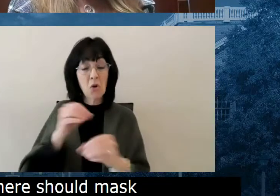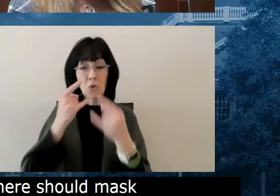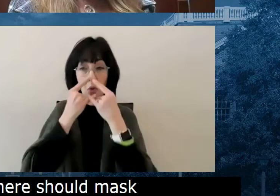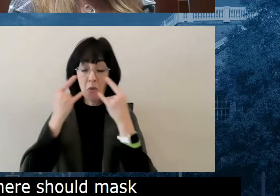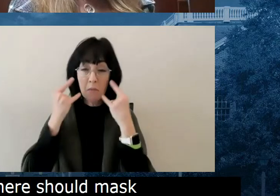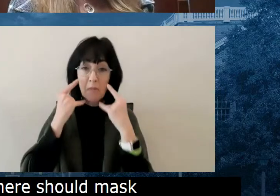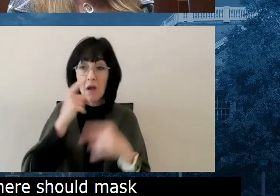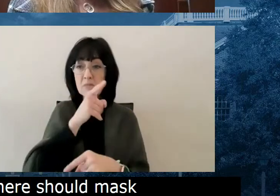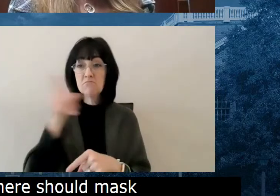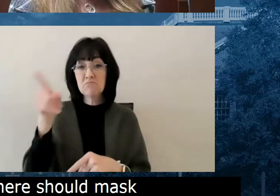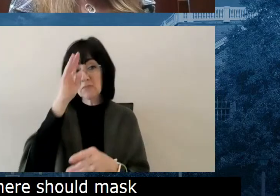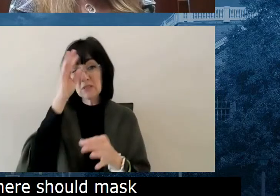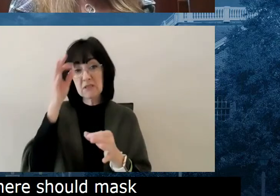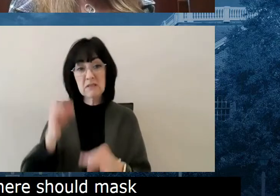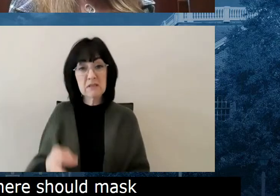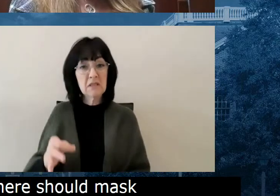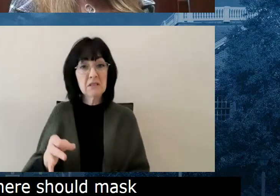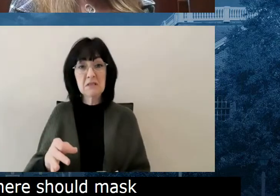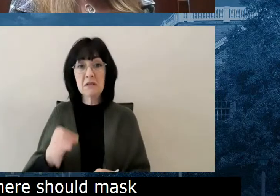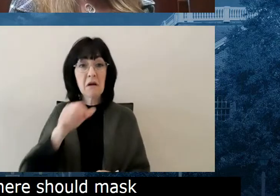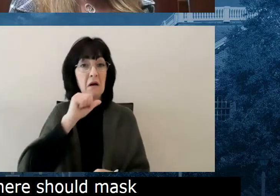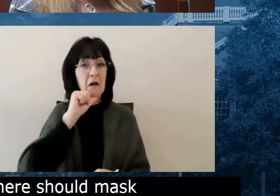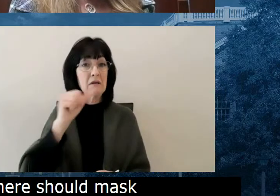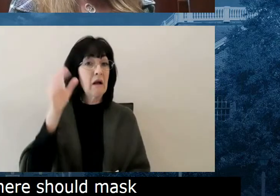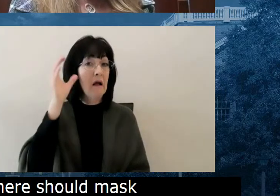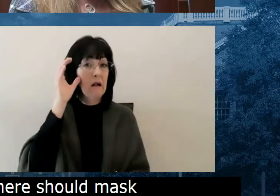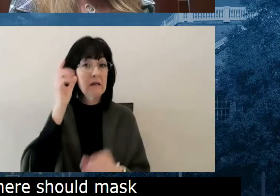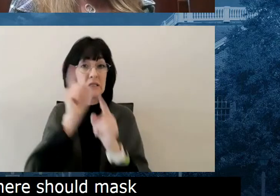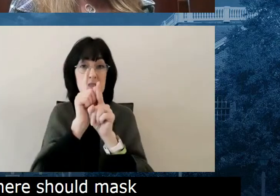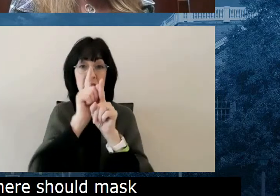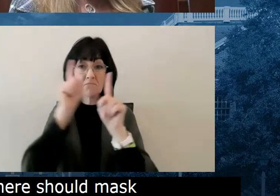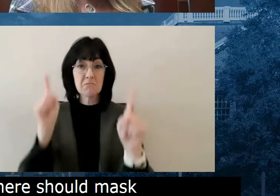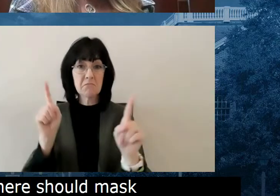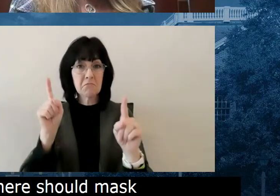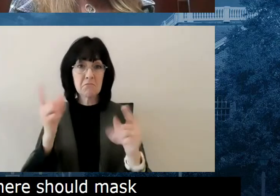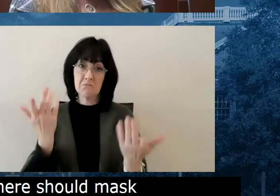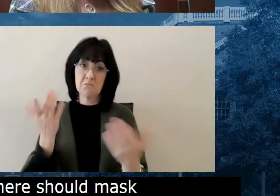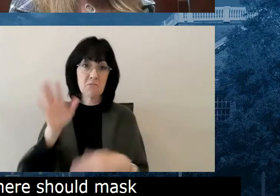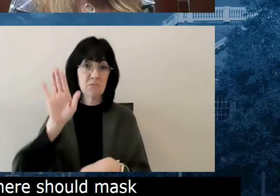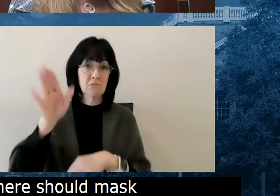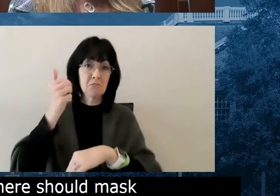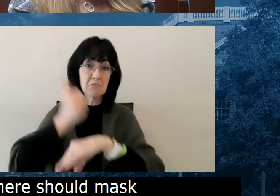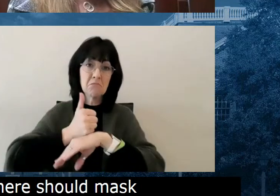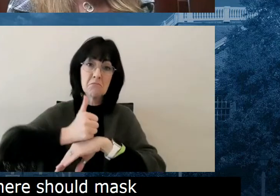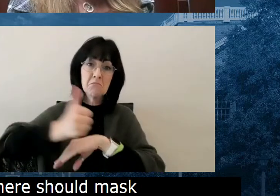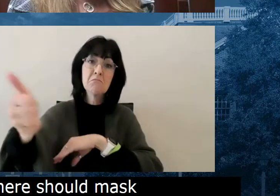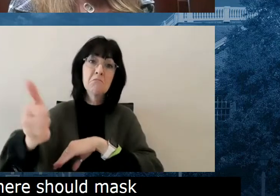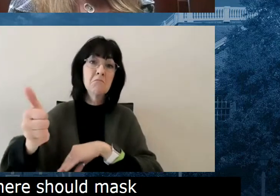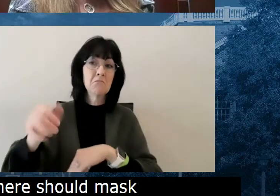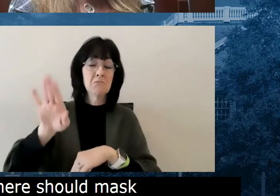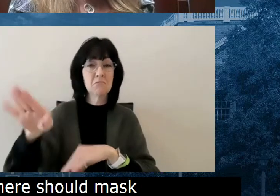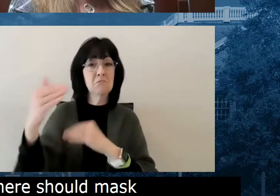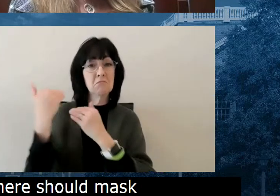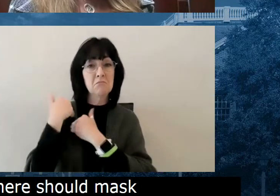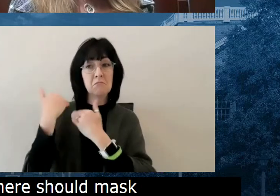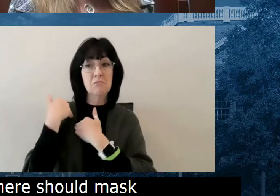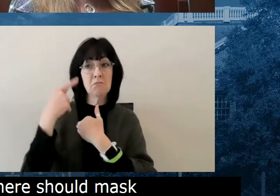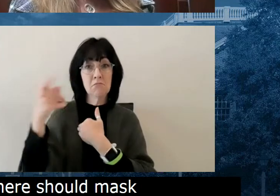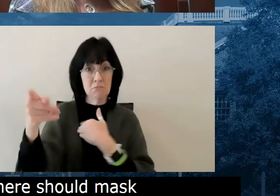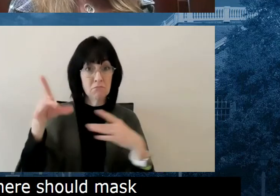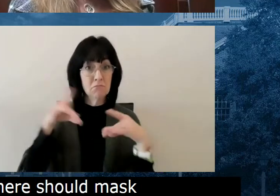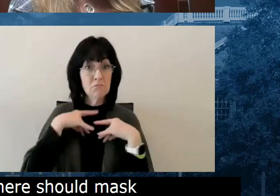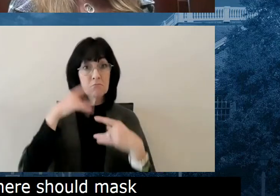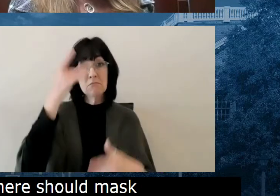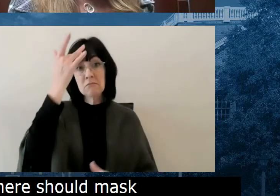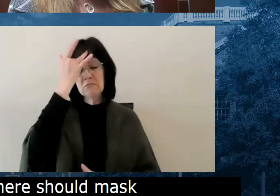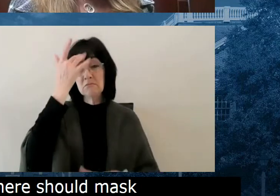to that point, Nick, for sure, and clearly with respect to outdoor spaces, because mostly if